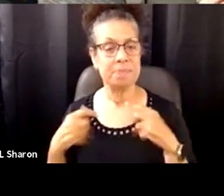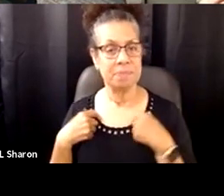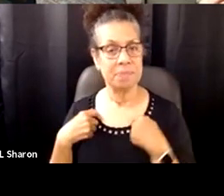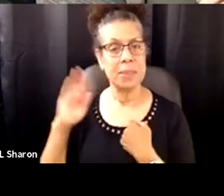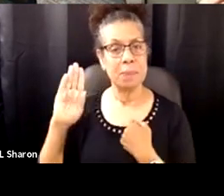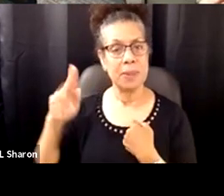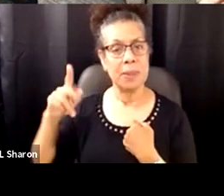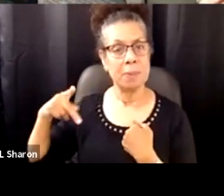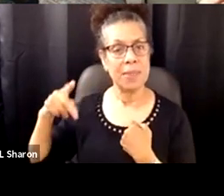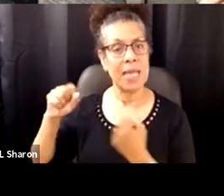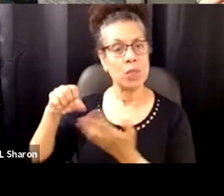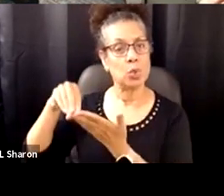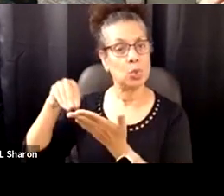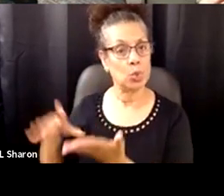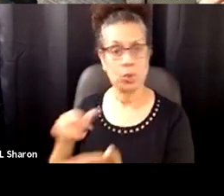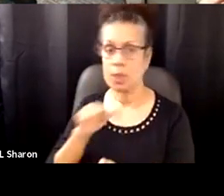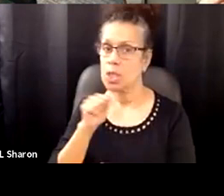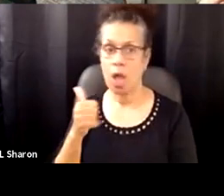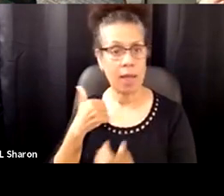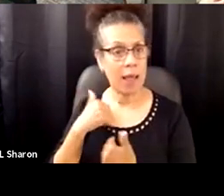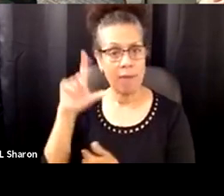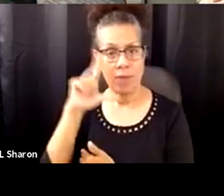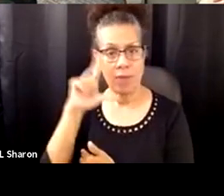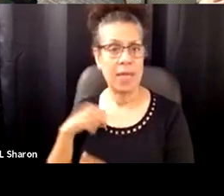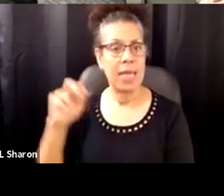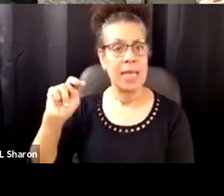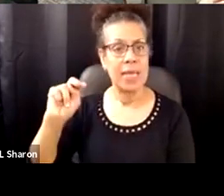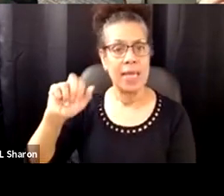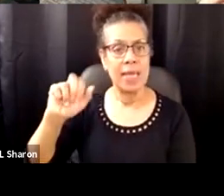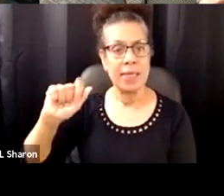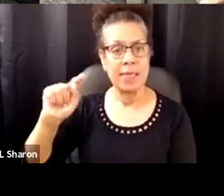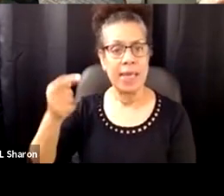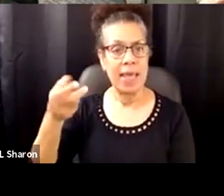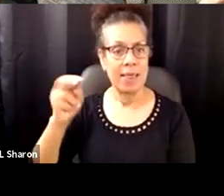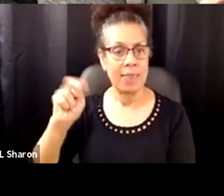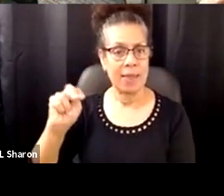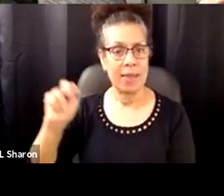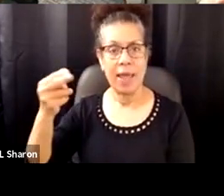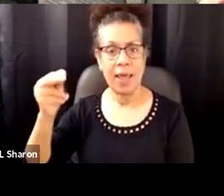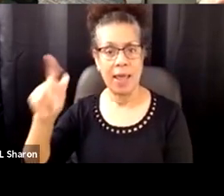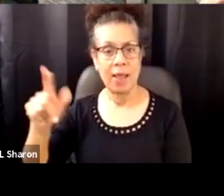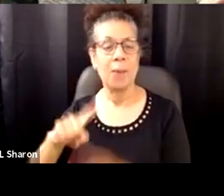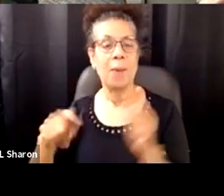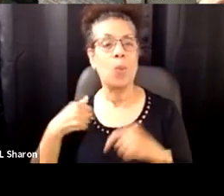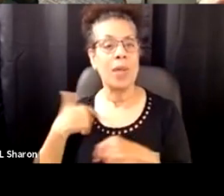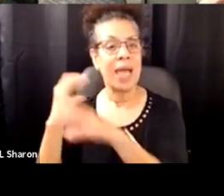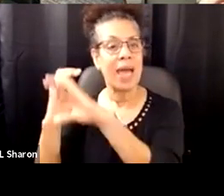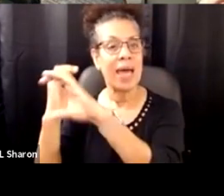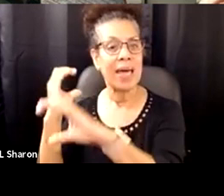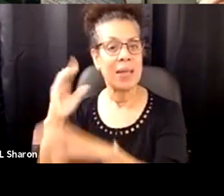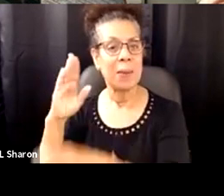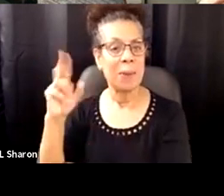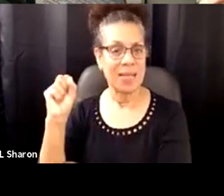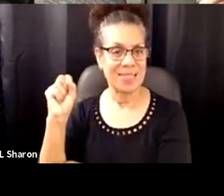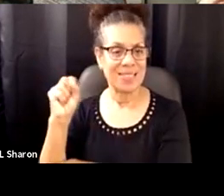student in a school that did not have a library i went to the nathan hale but what we did have was the bookmobile no and my